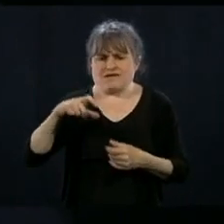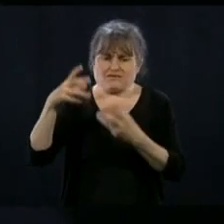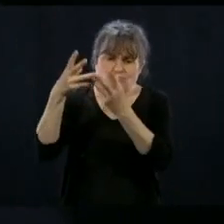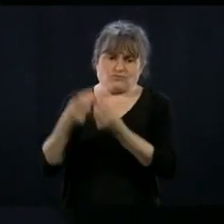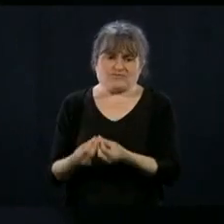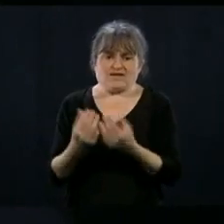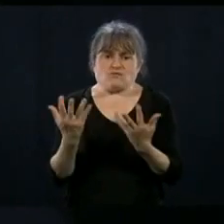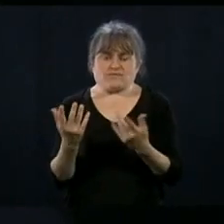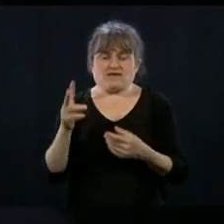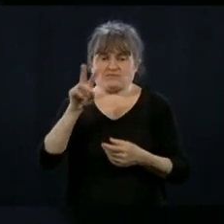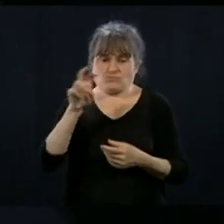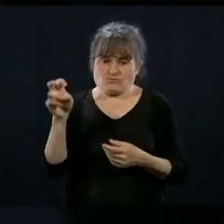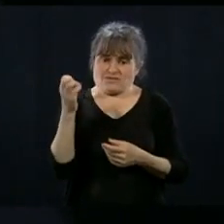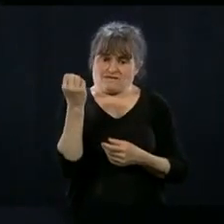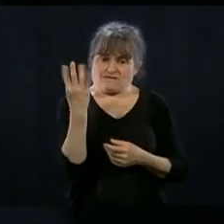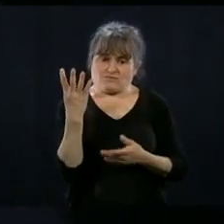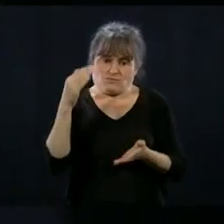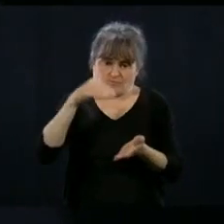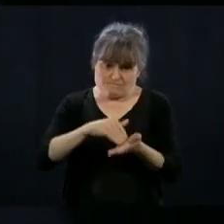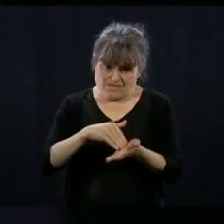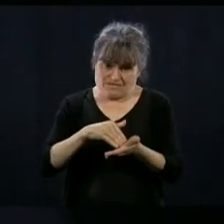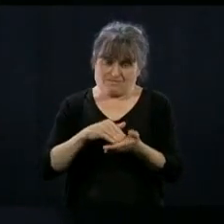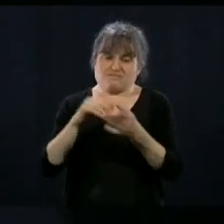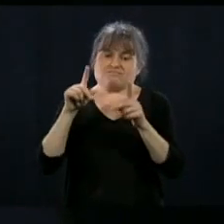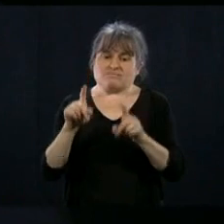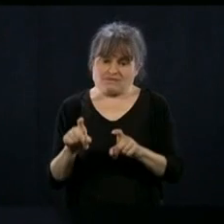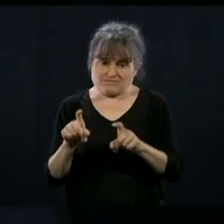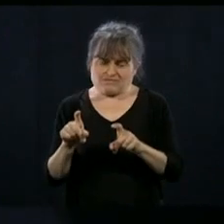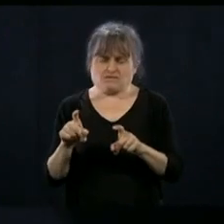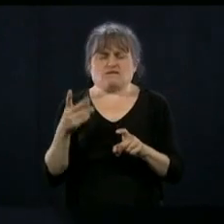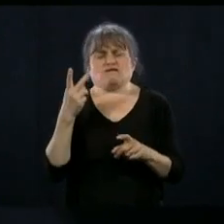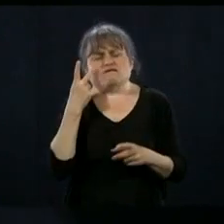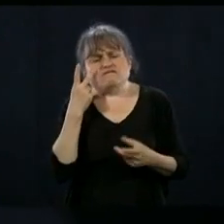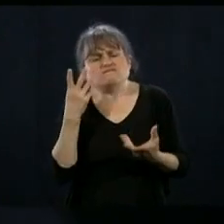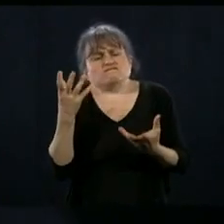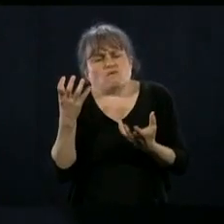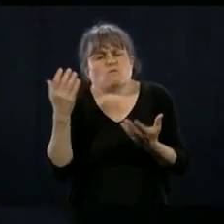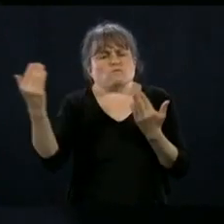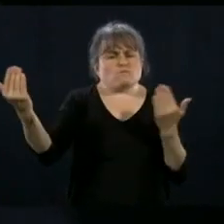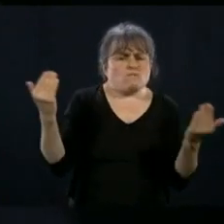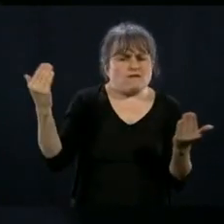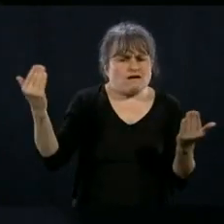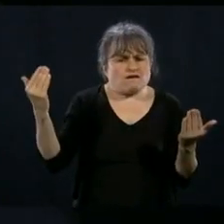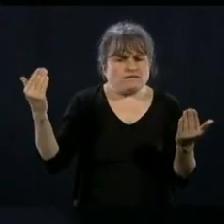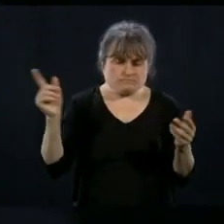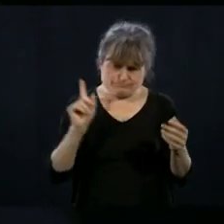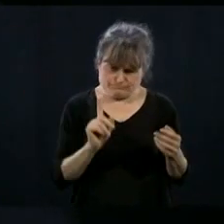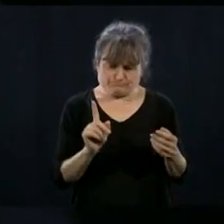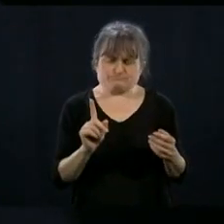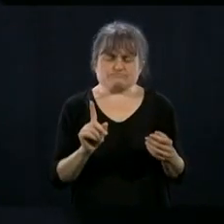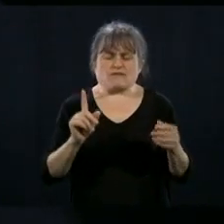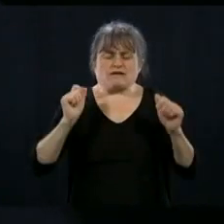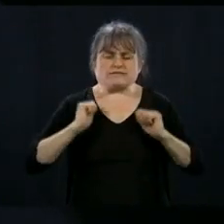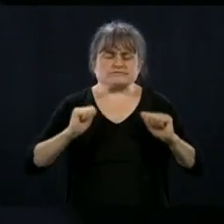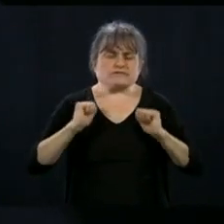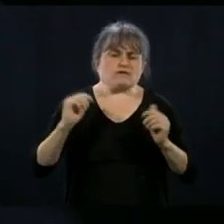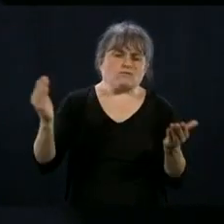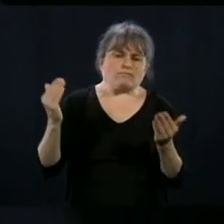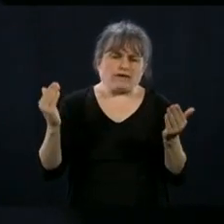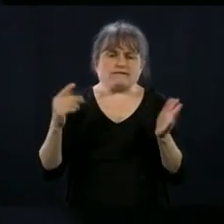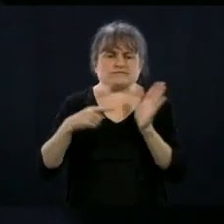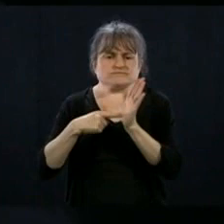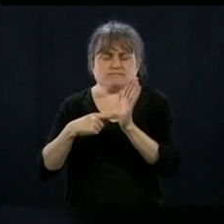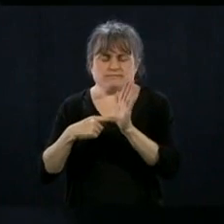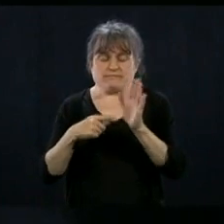214,000 tests. If we want to compare ourselves and compare comparables, and we can do that for the tests, that means that we